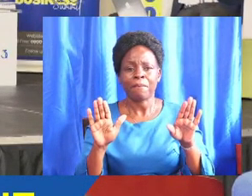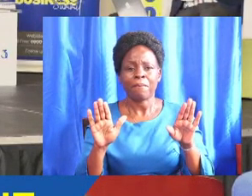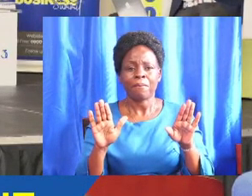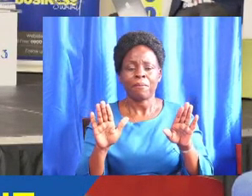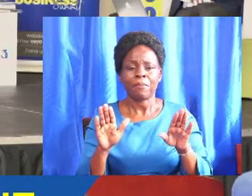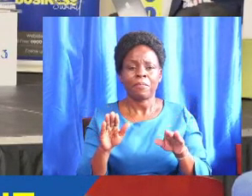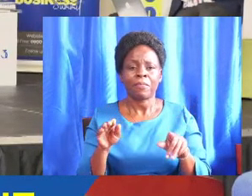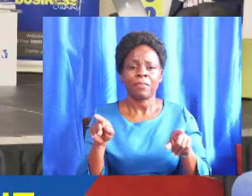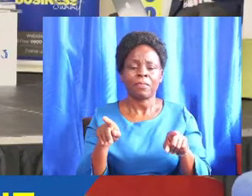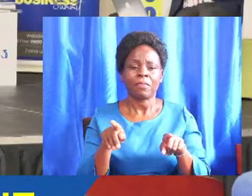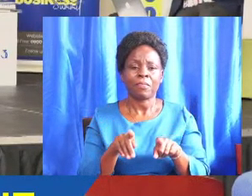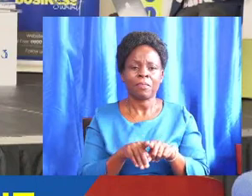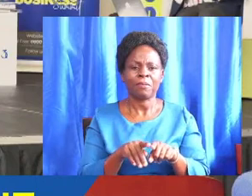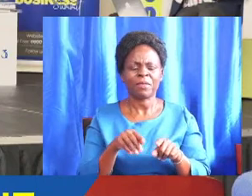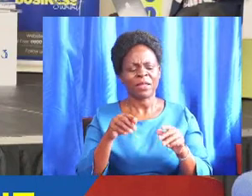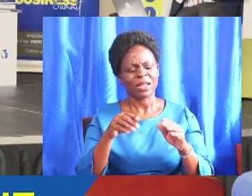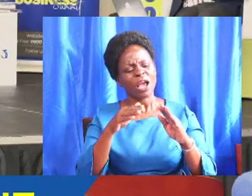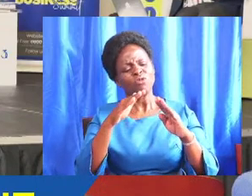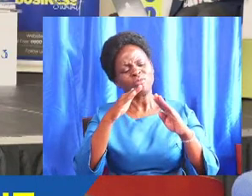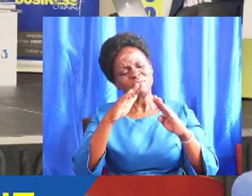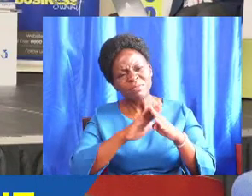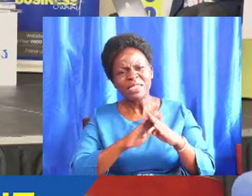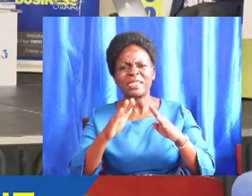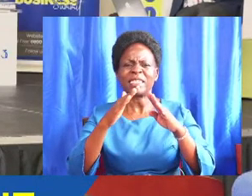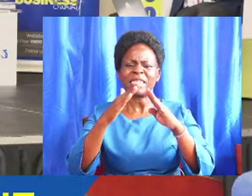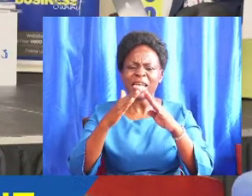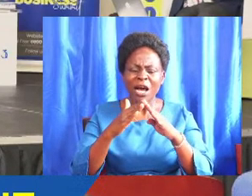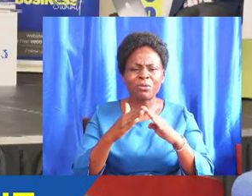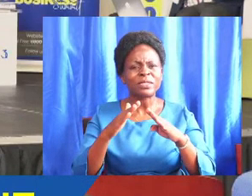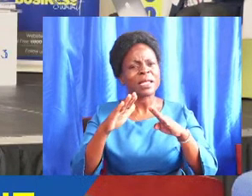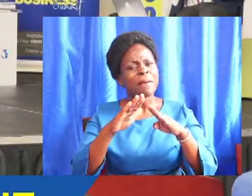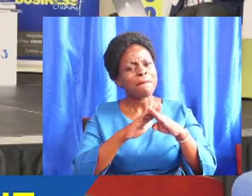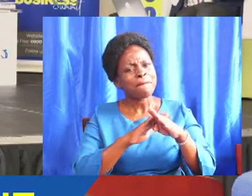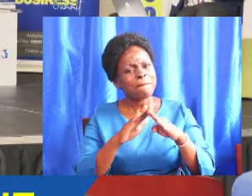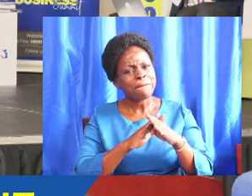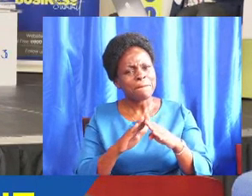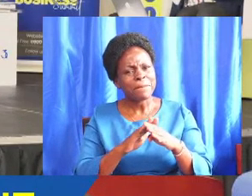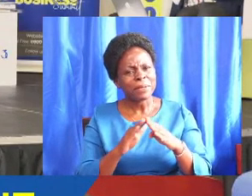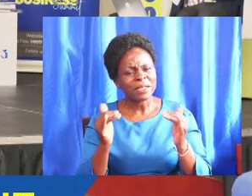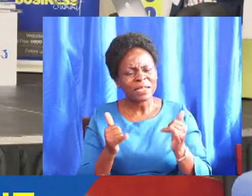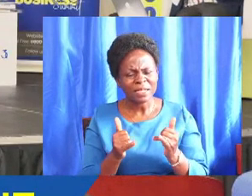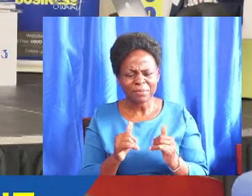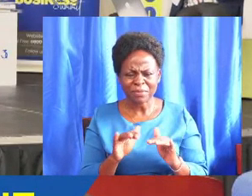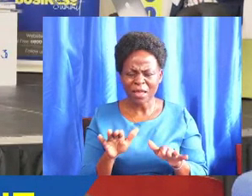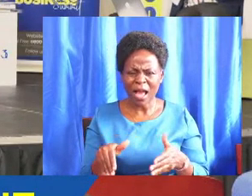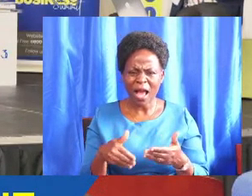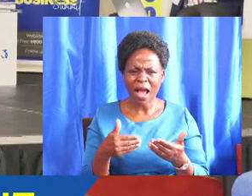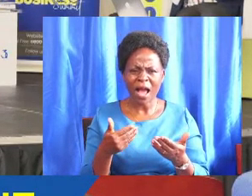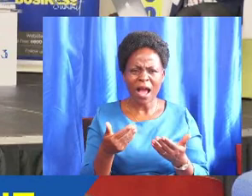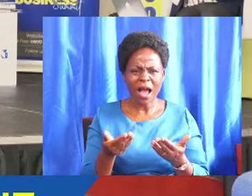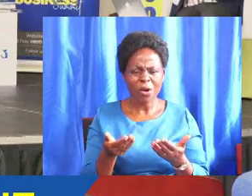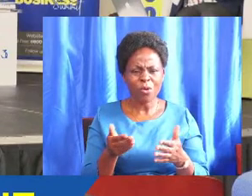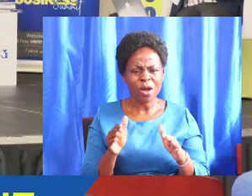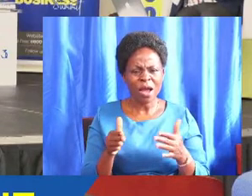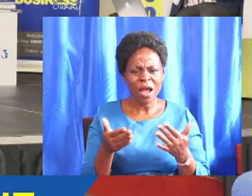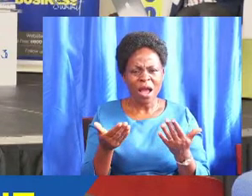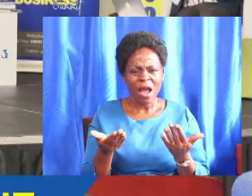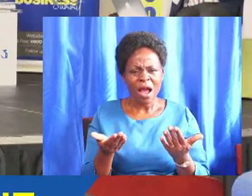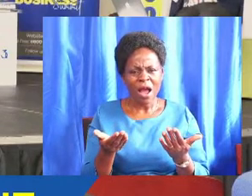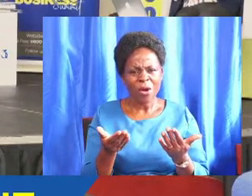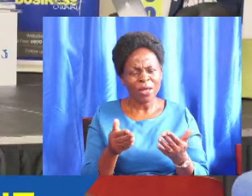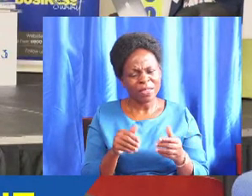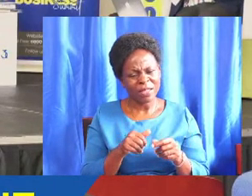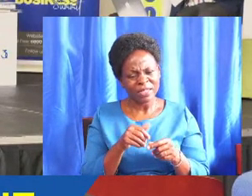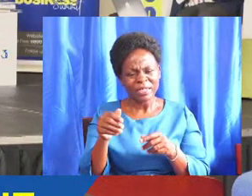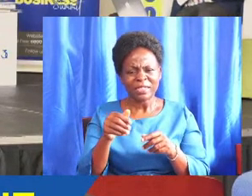Yeah. How are real estate developers and the investors generally in this sector, how are they coping with the